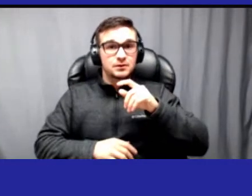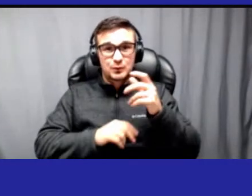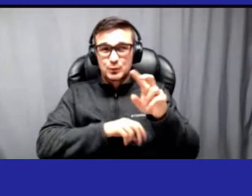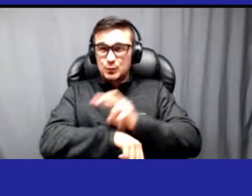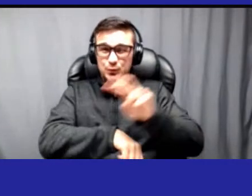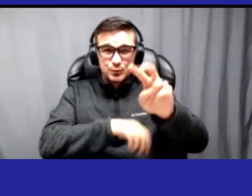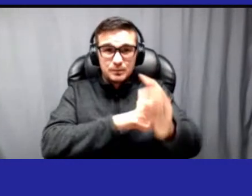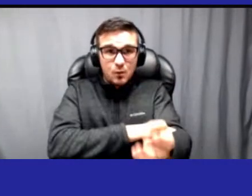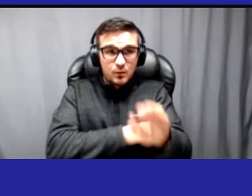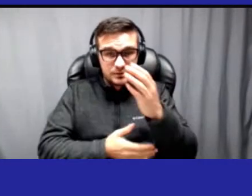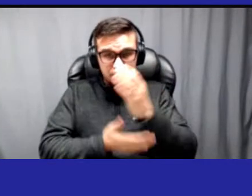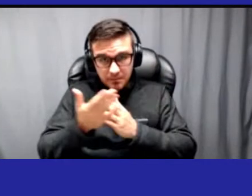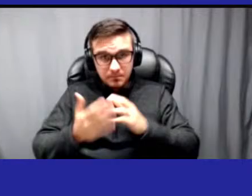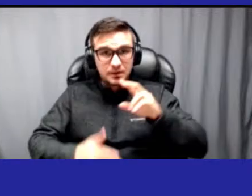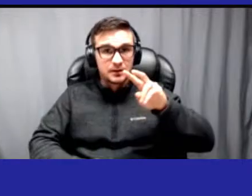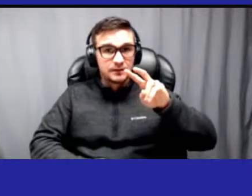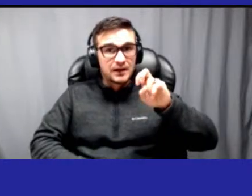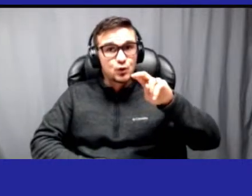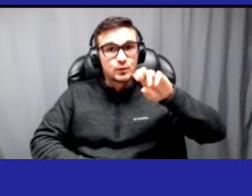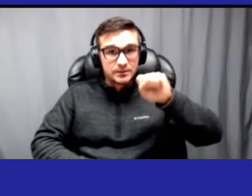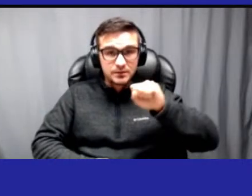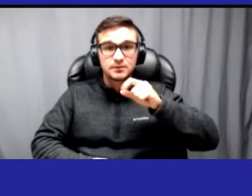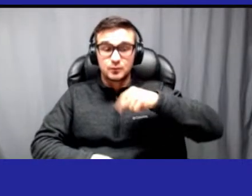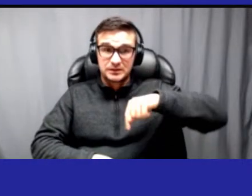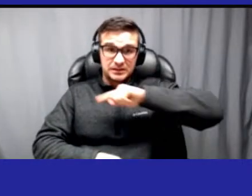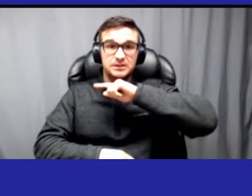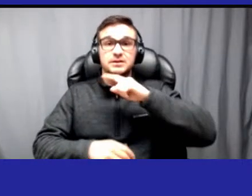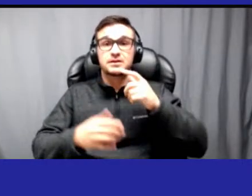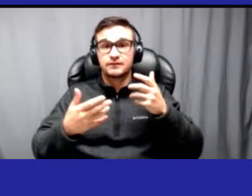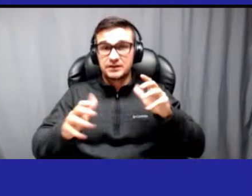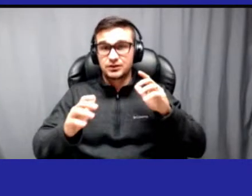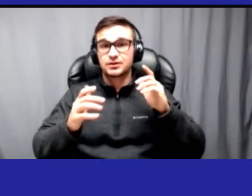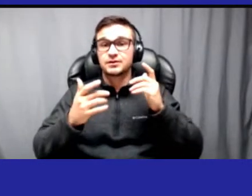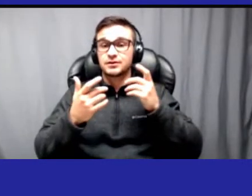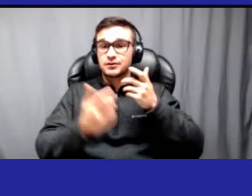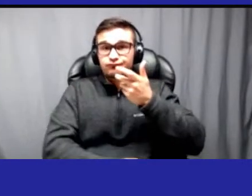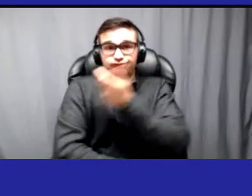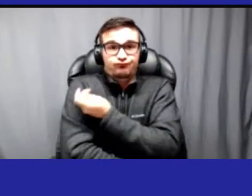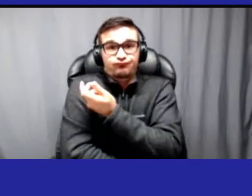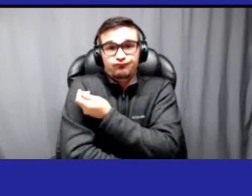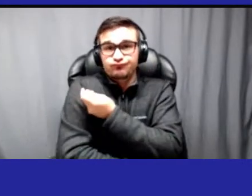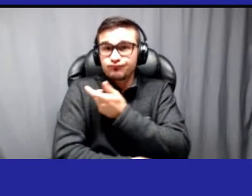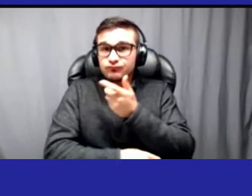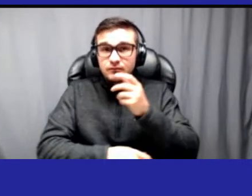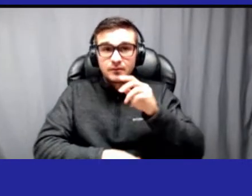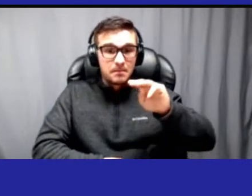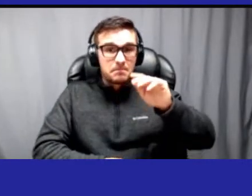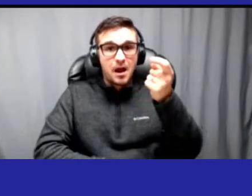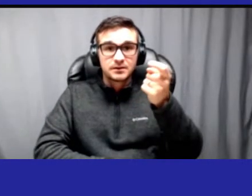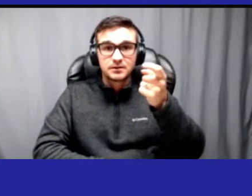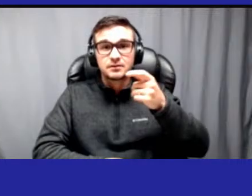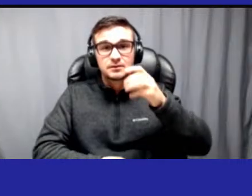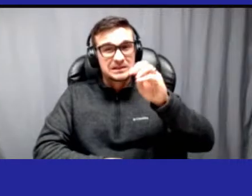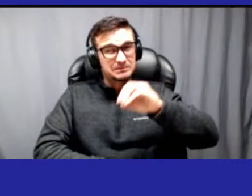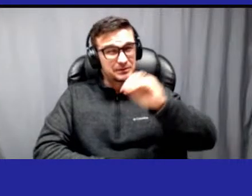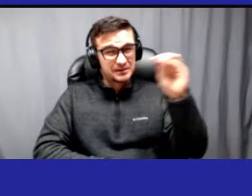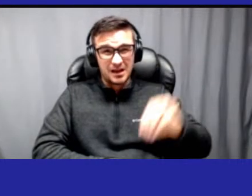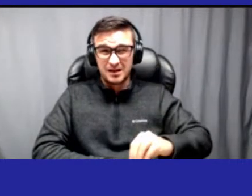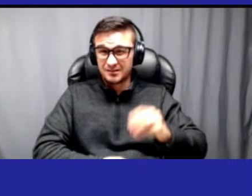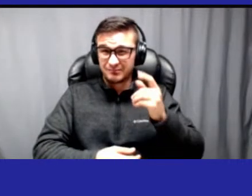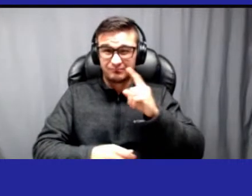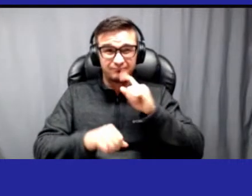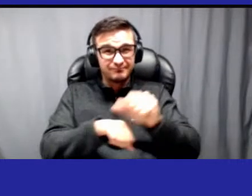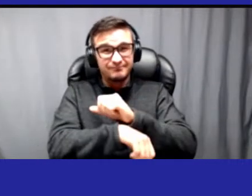actually administered the Mpox vaccine to 60% of all people entering these venues, literally at 2 in the morning. Because